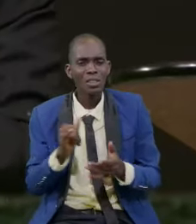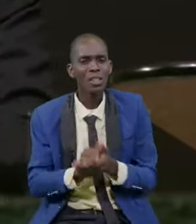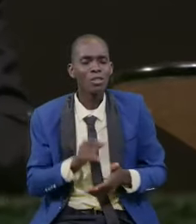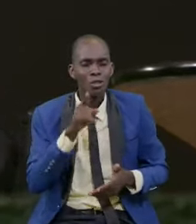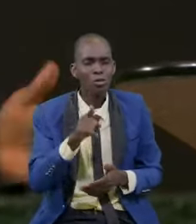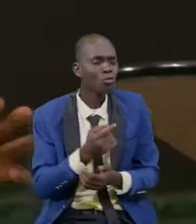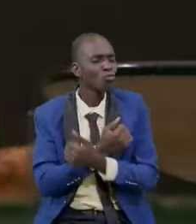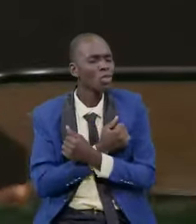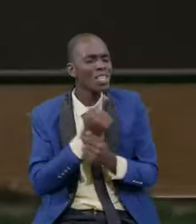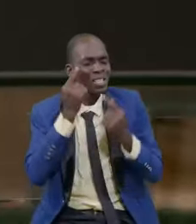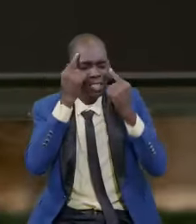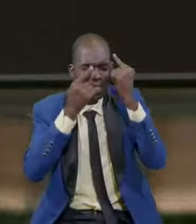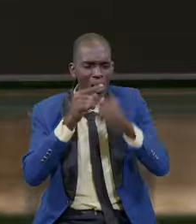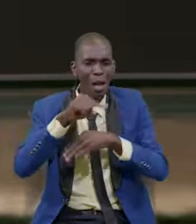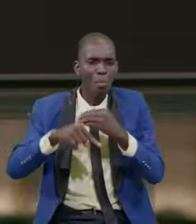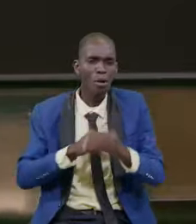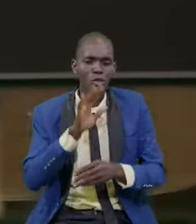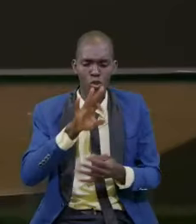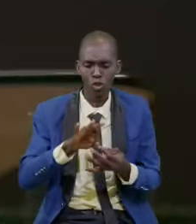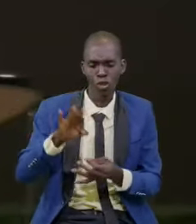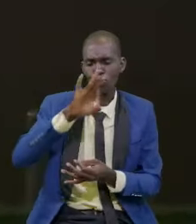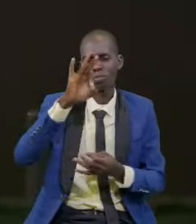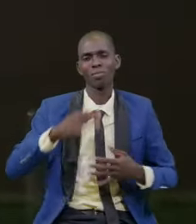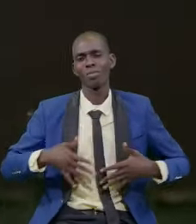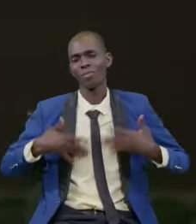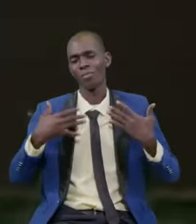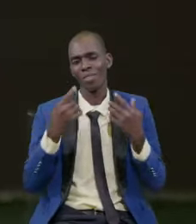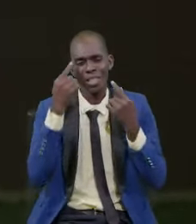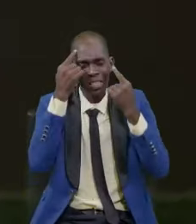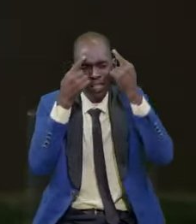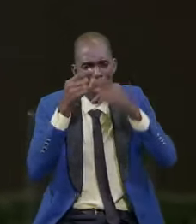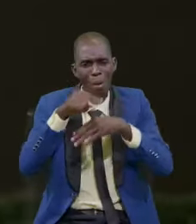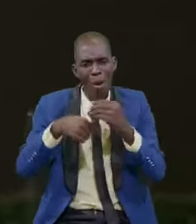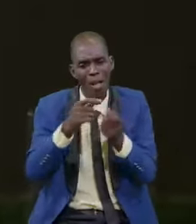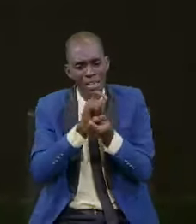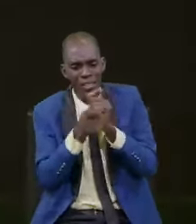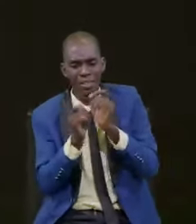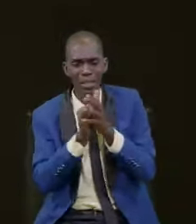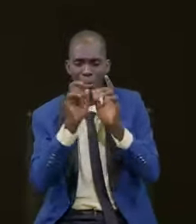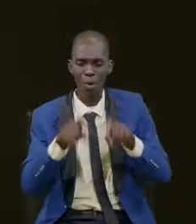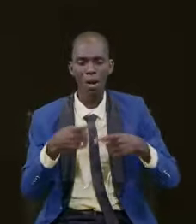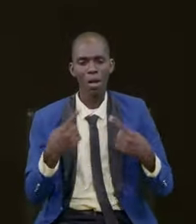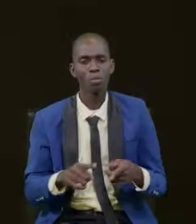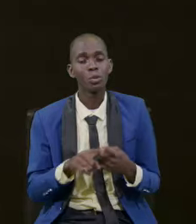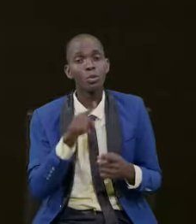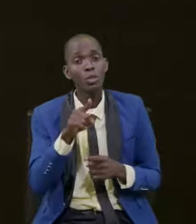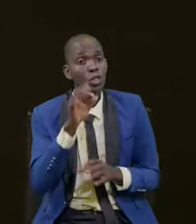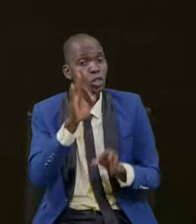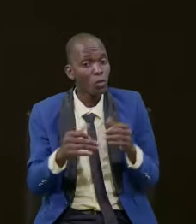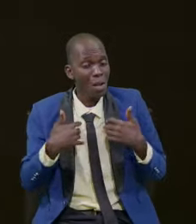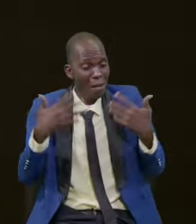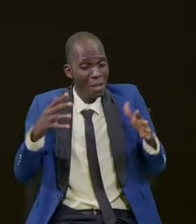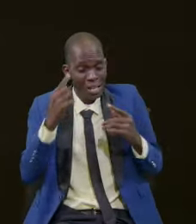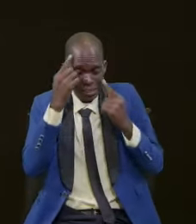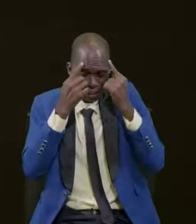spiritual life. And think about the changes that ought to be made. If you thought about that, you will not feel